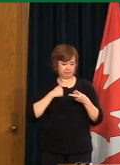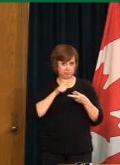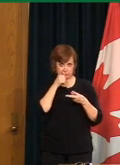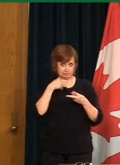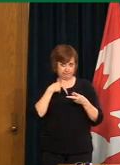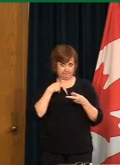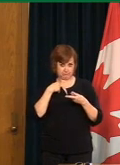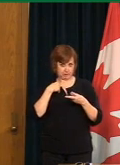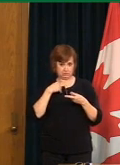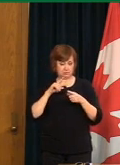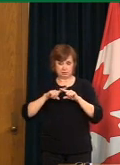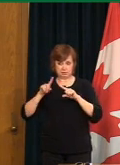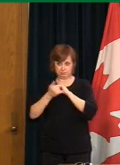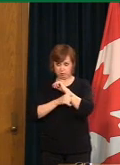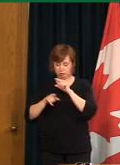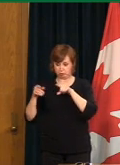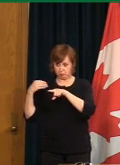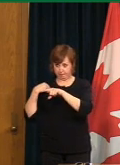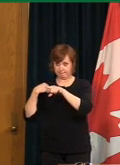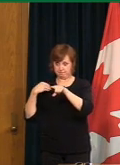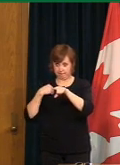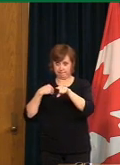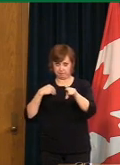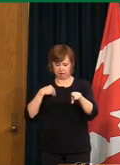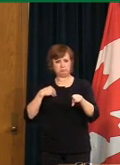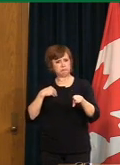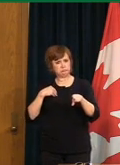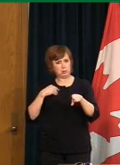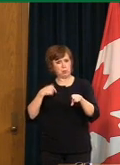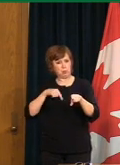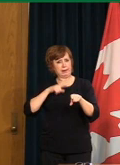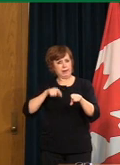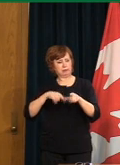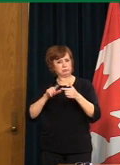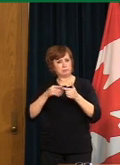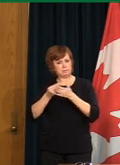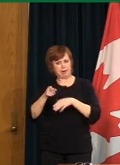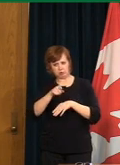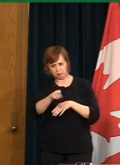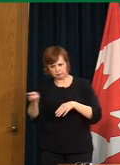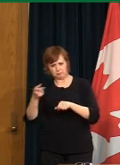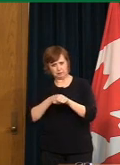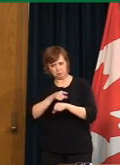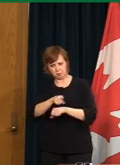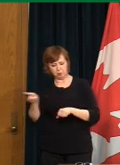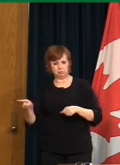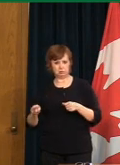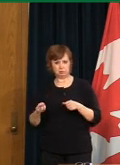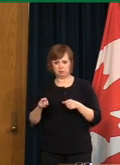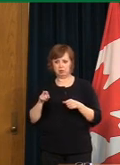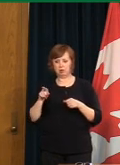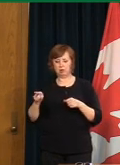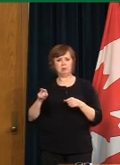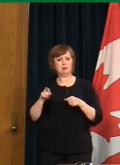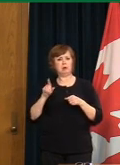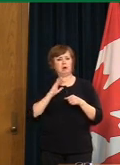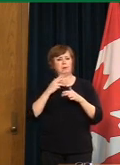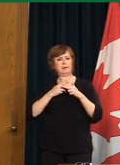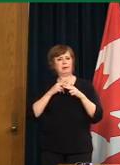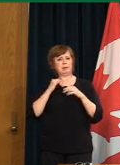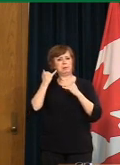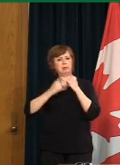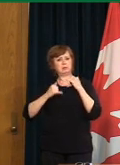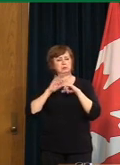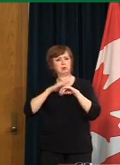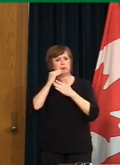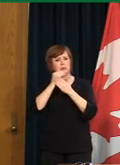Those places are in other countries around the world, and it looks like we are being sent to the back of the line with respect to the contracts that